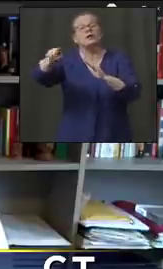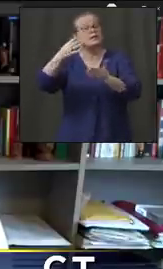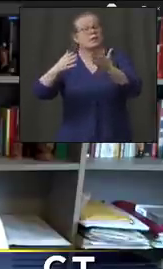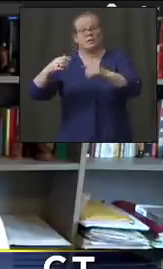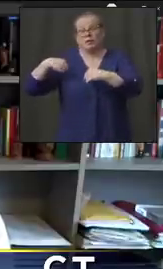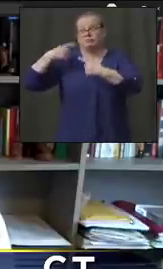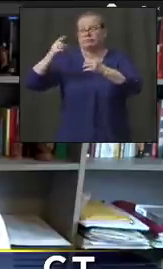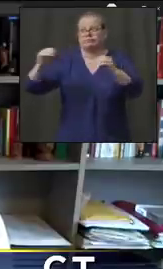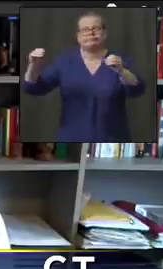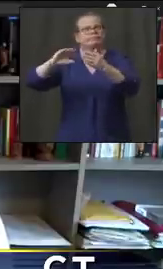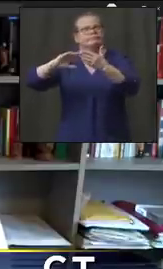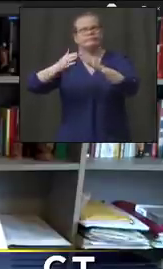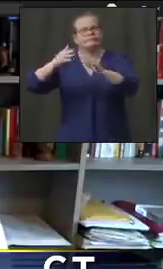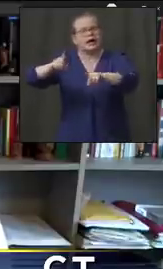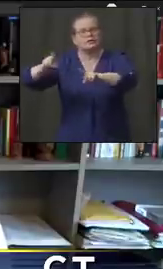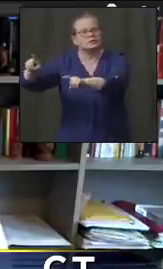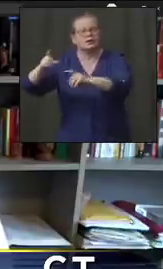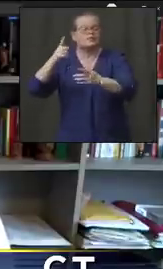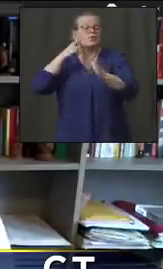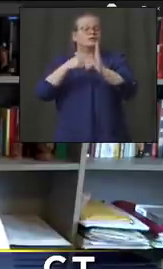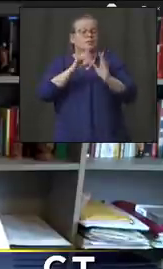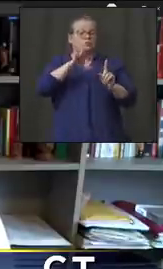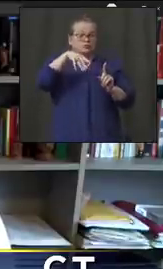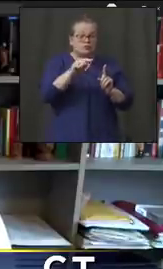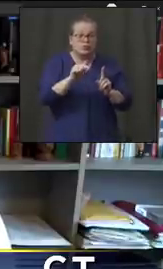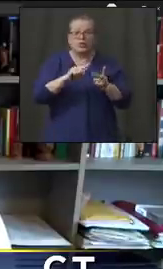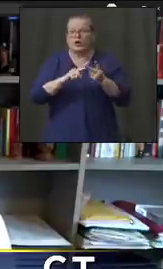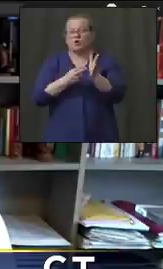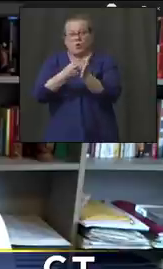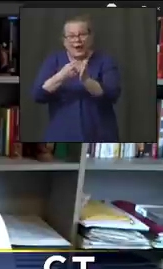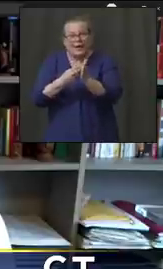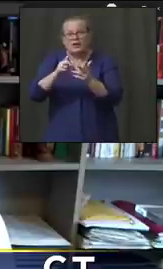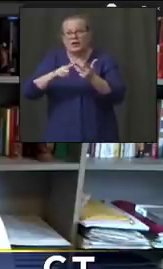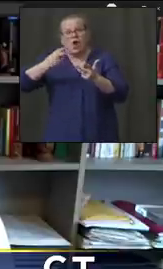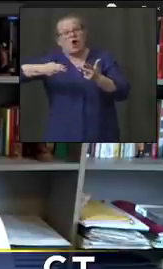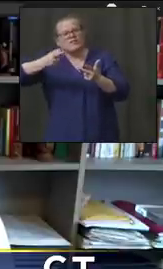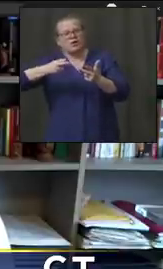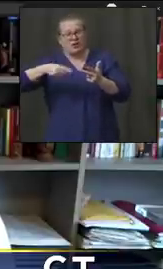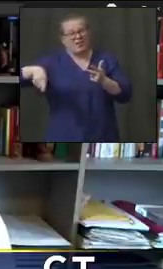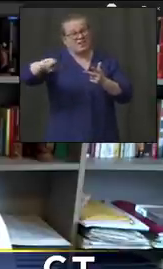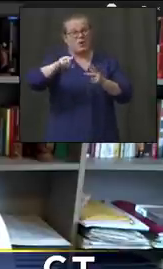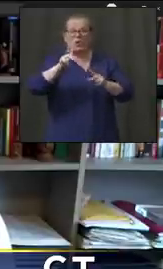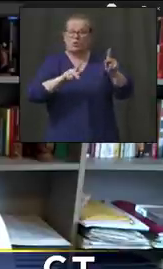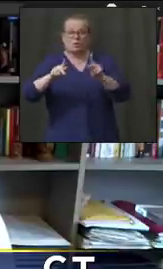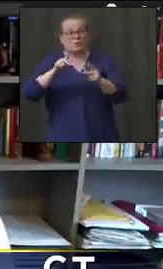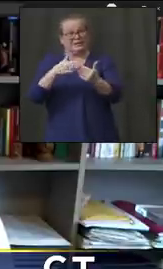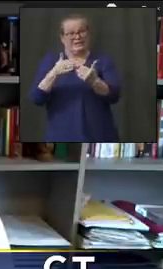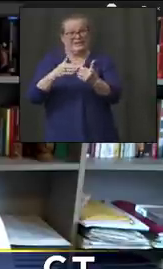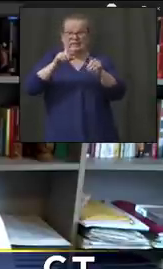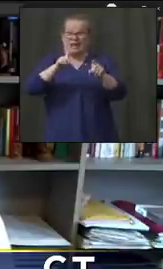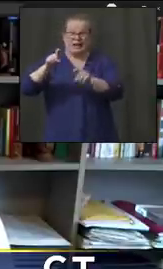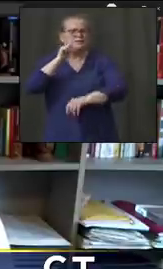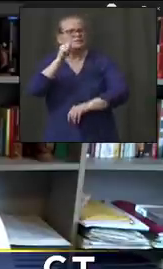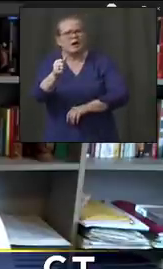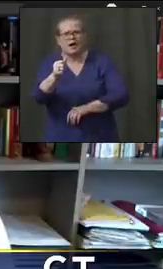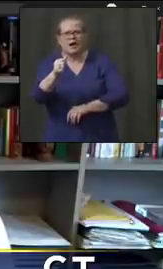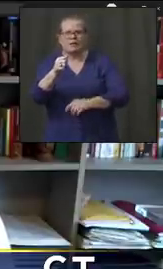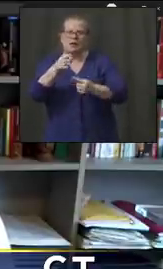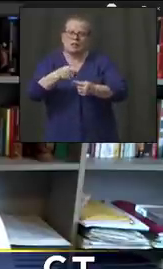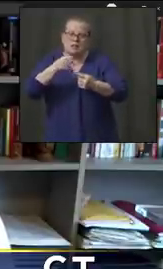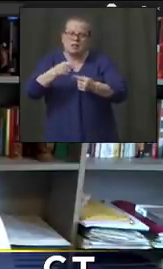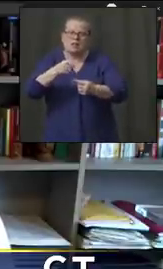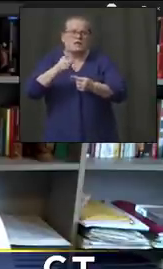settings, you know, whether it's Bridgeport, New Haven, and Hartford, which haven't had access to that. And we will be identifying more cases as